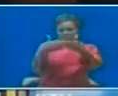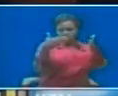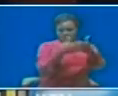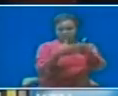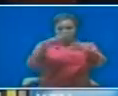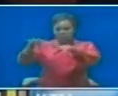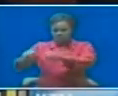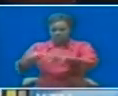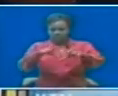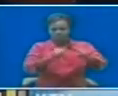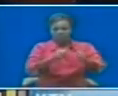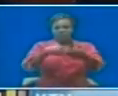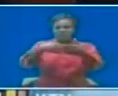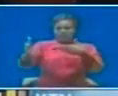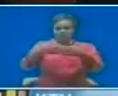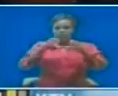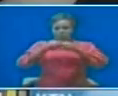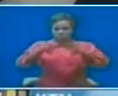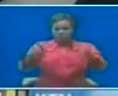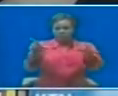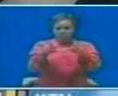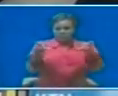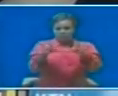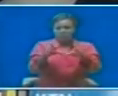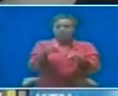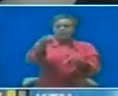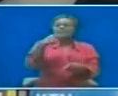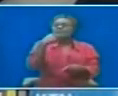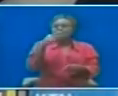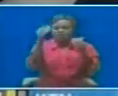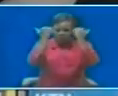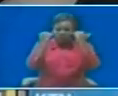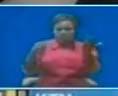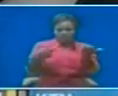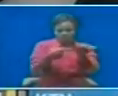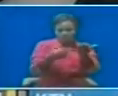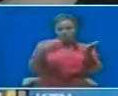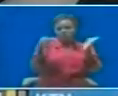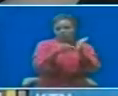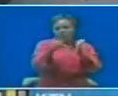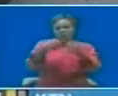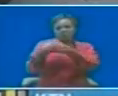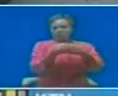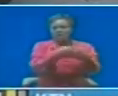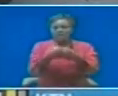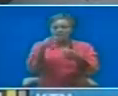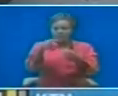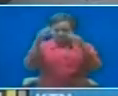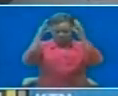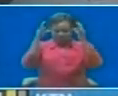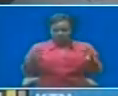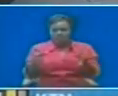the procurement of signal distribution licenses on what the court termed as a technicality, were challenging the issuance of